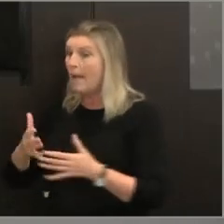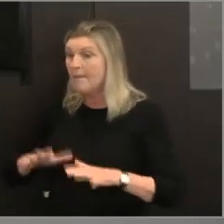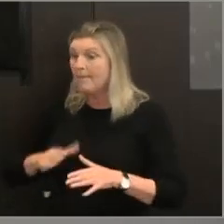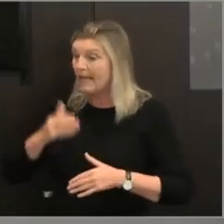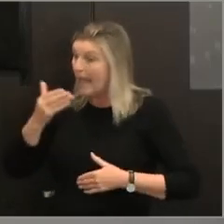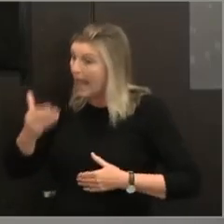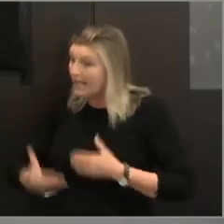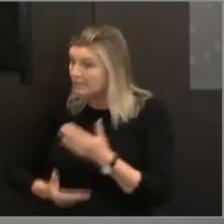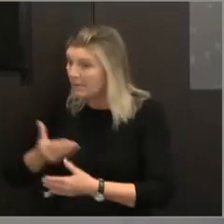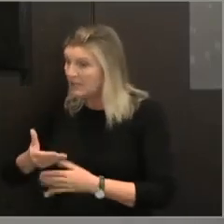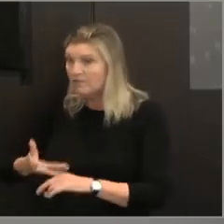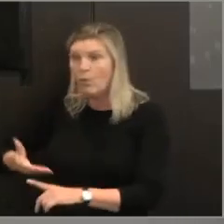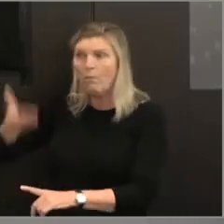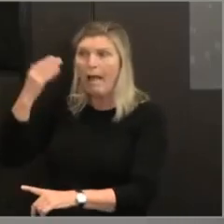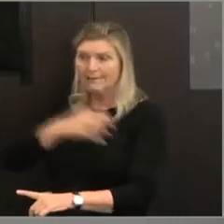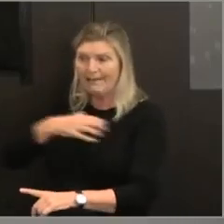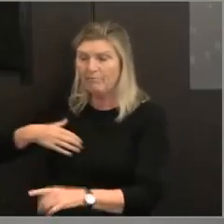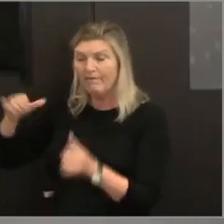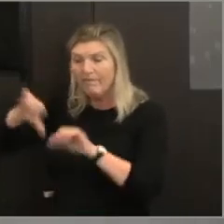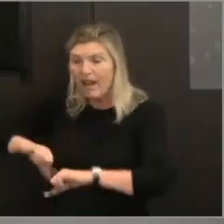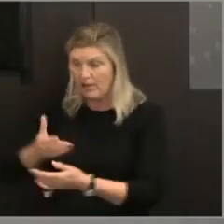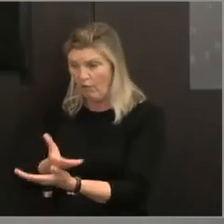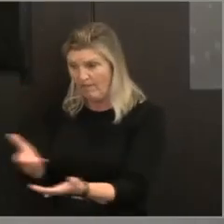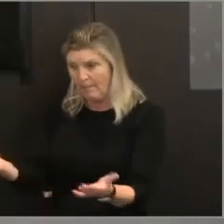successive governments have failed them.